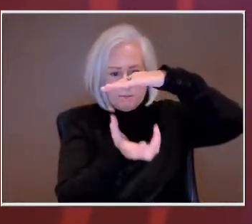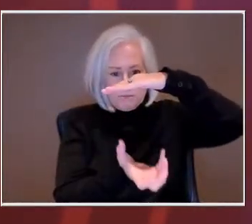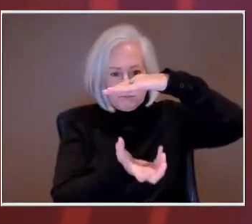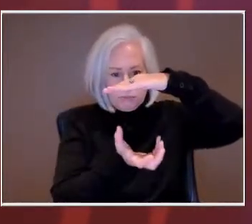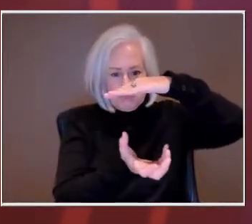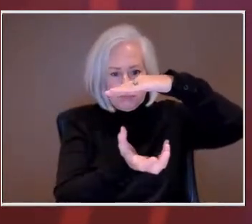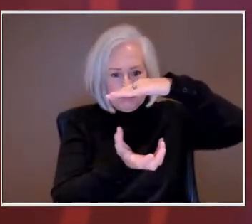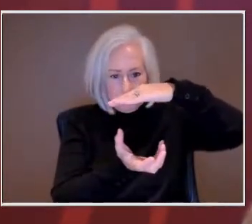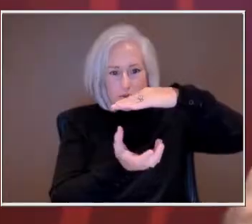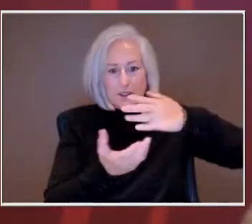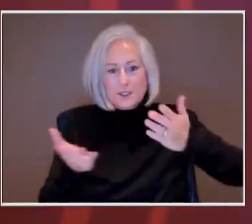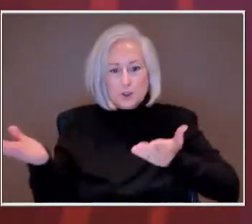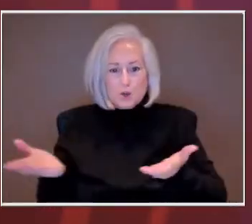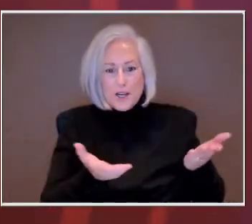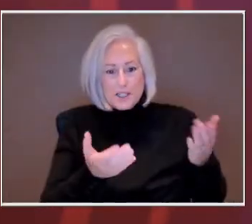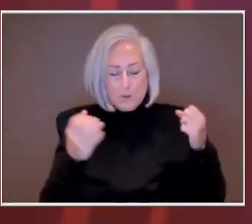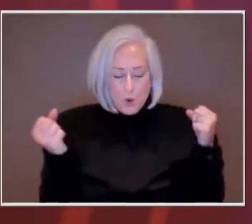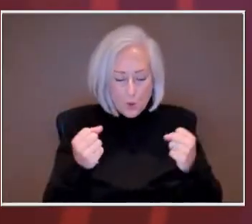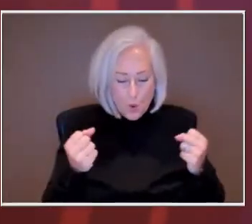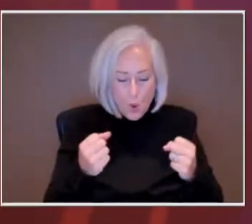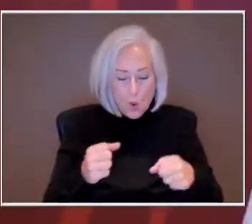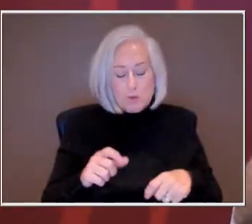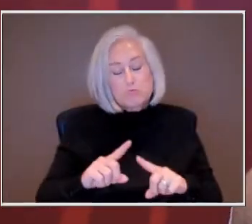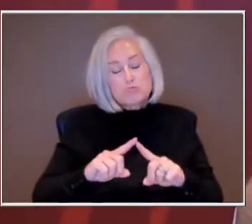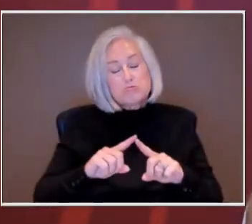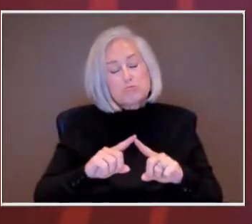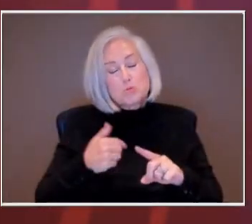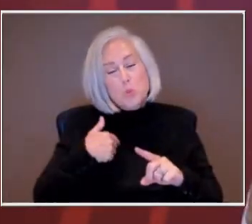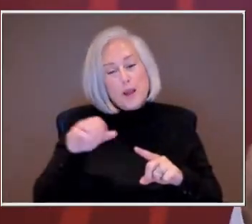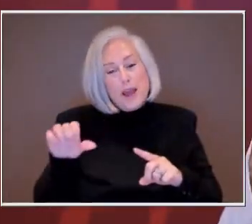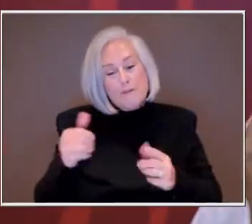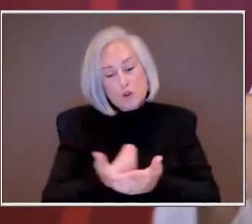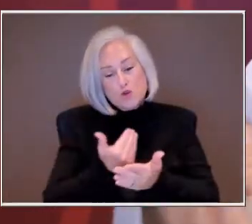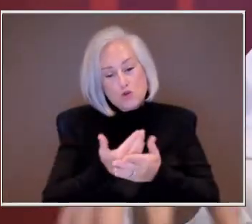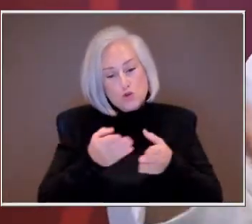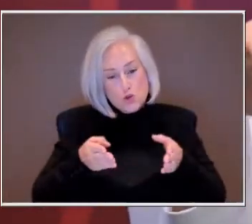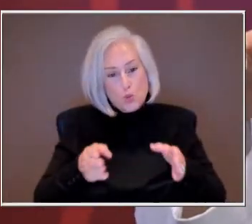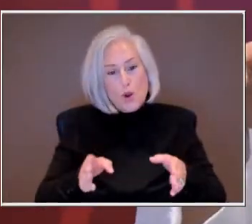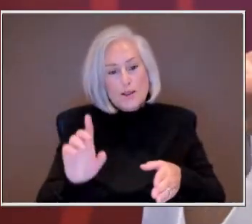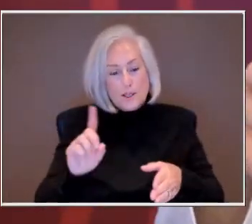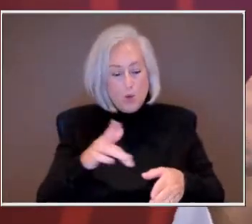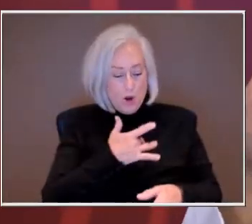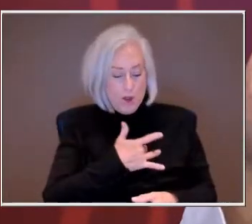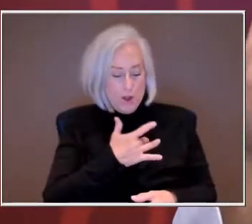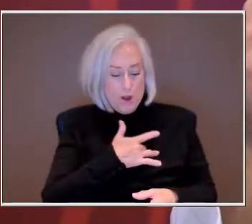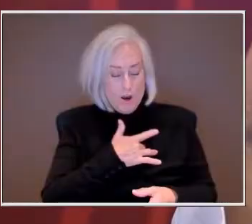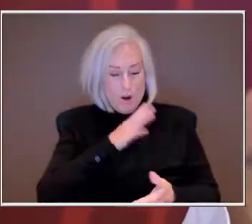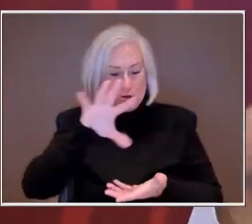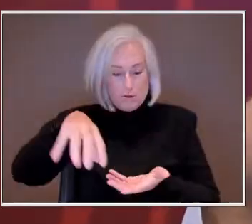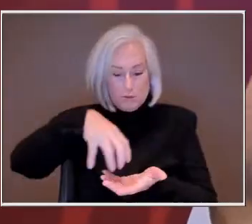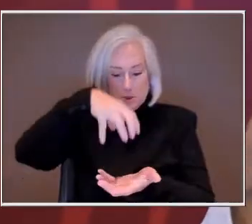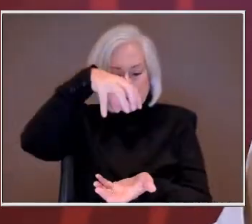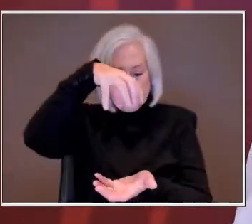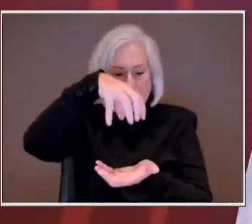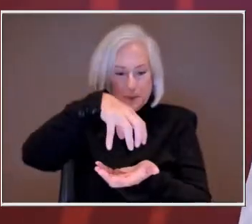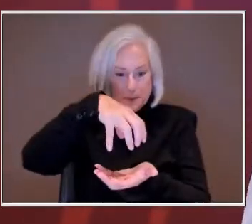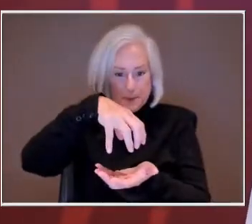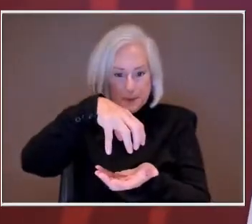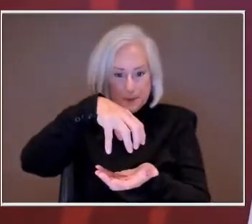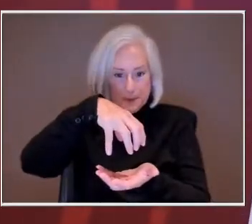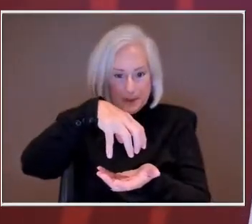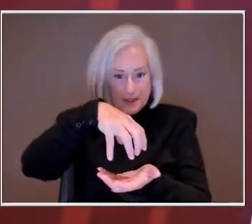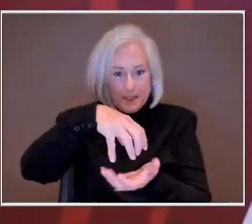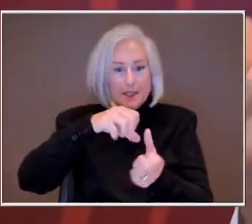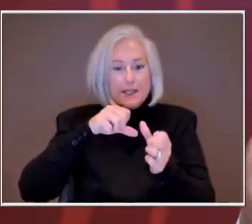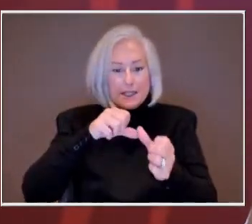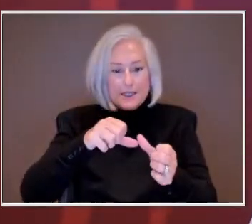cold. There's even newer ways, where we can put the heart in a container where it can continuously get blood